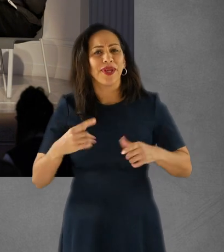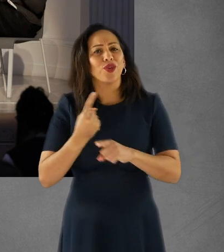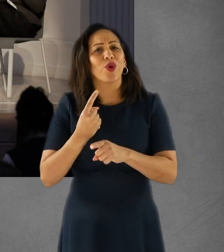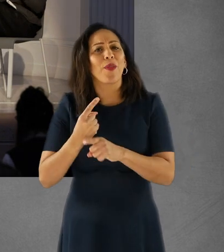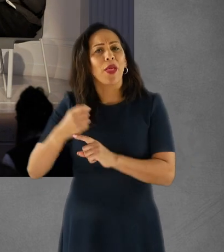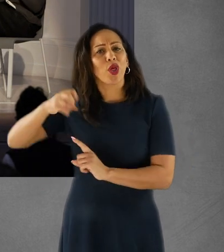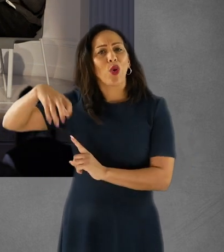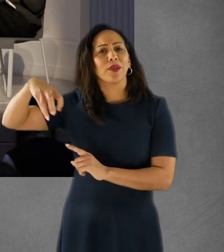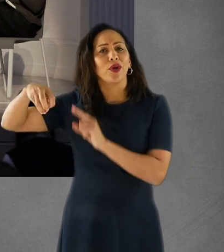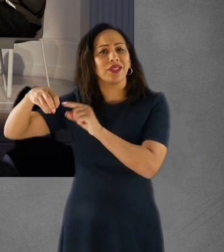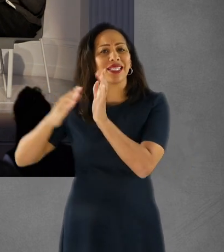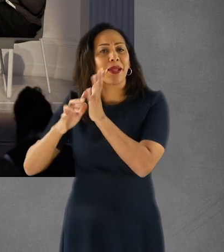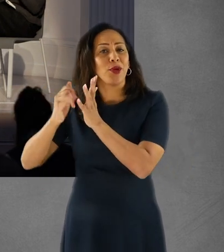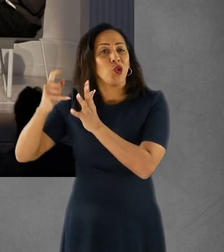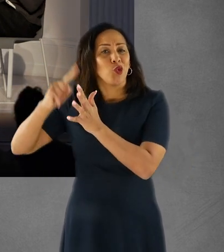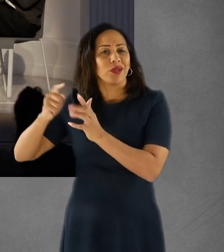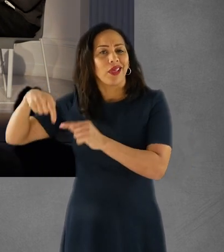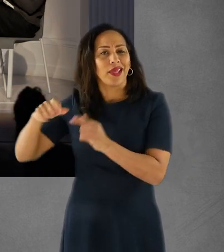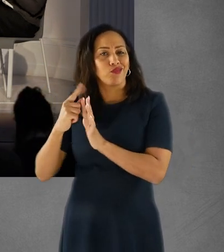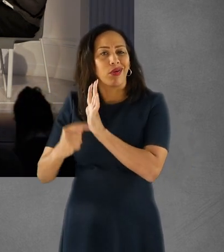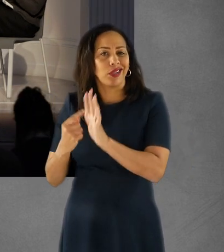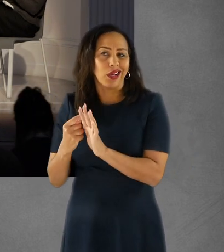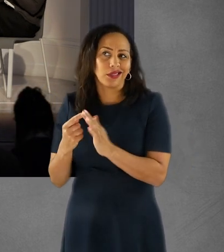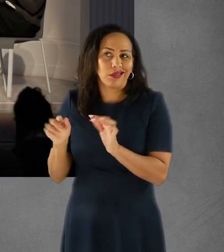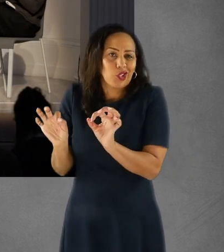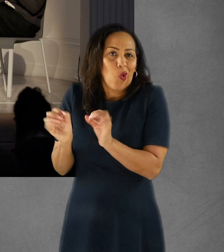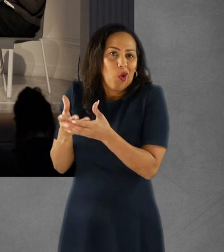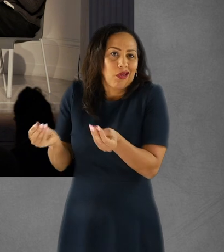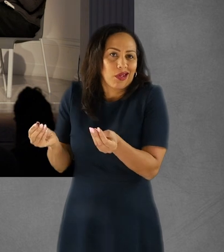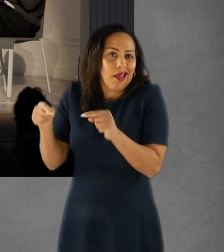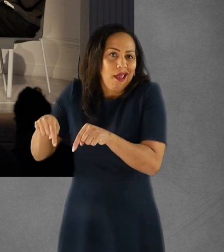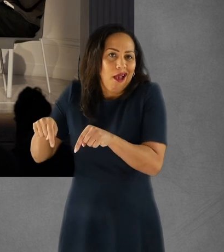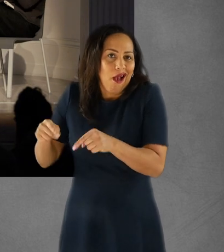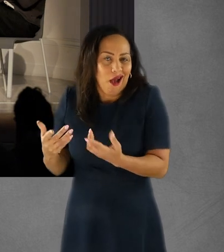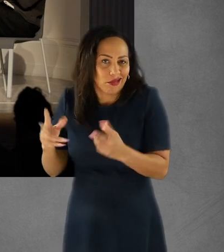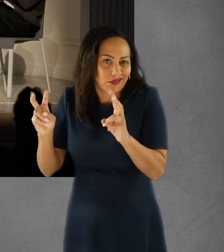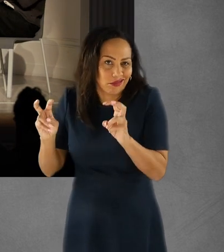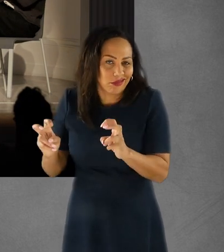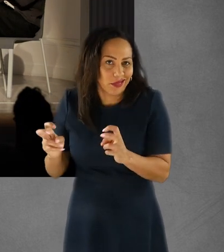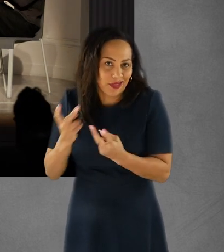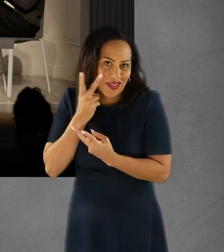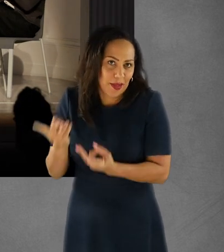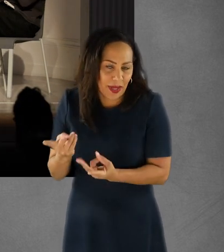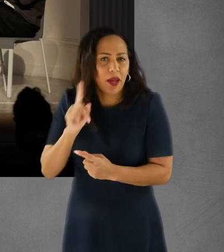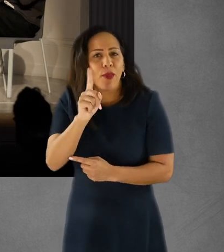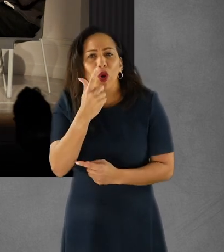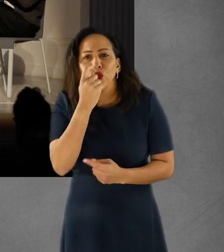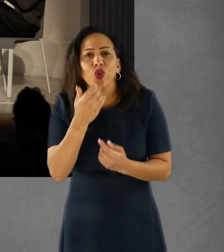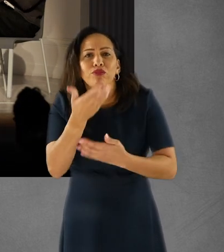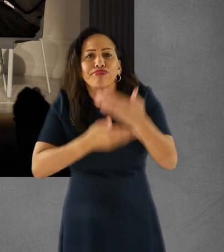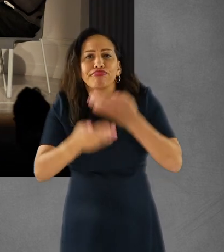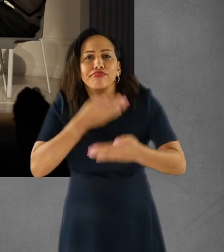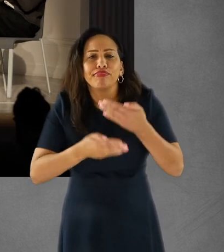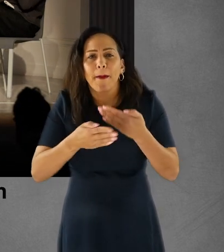visibly in this work. But if you could talk a bit more about how you've kind of drawn out